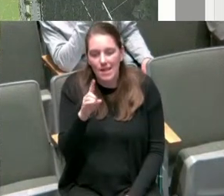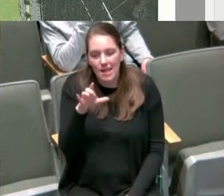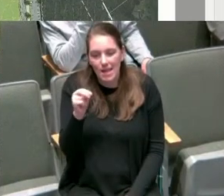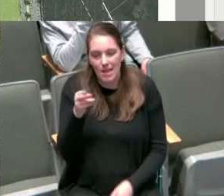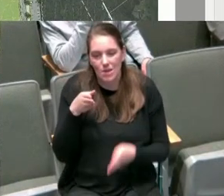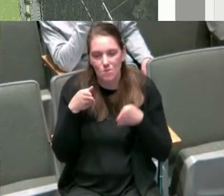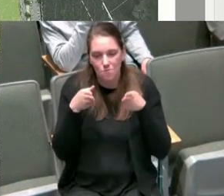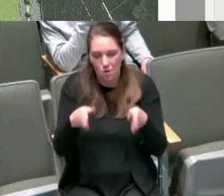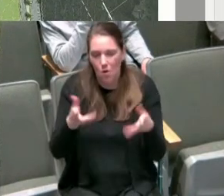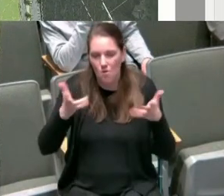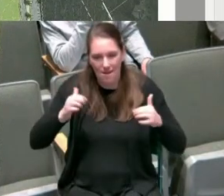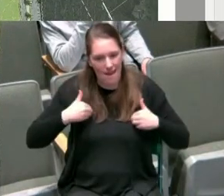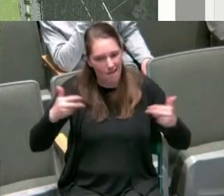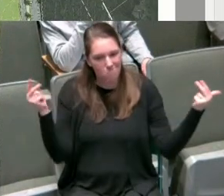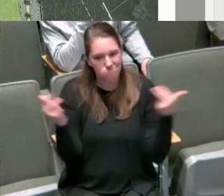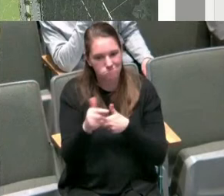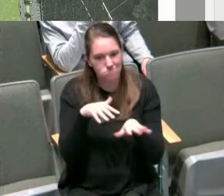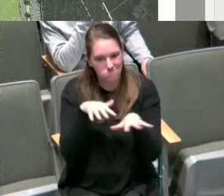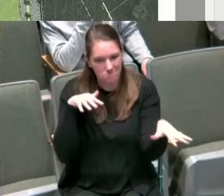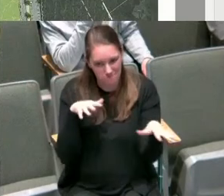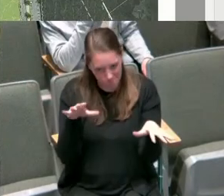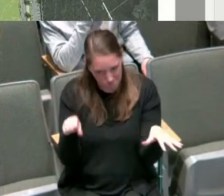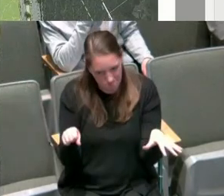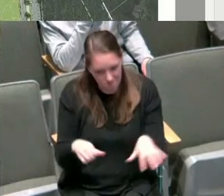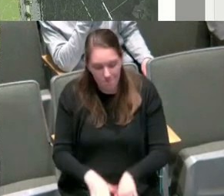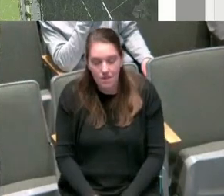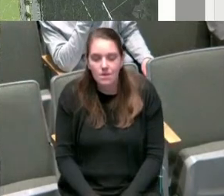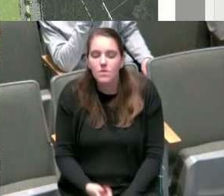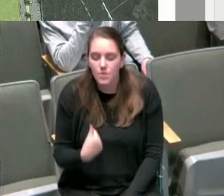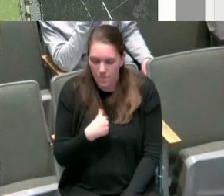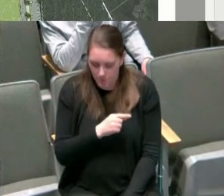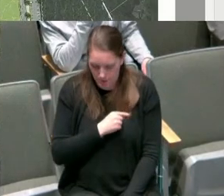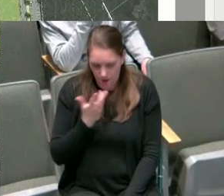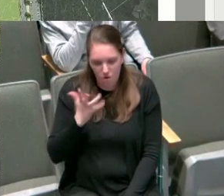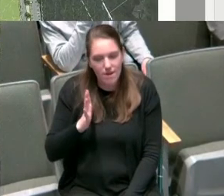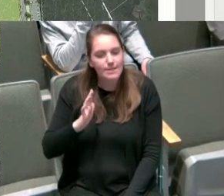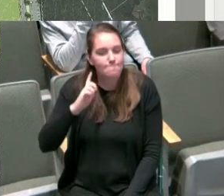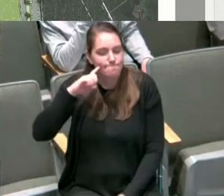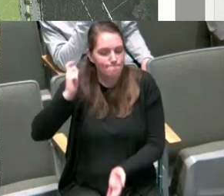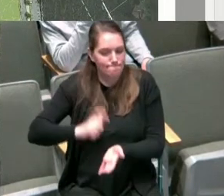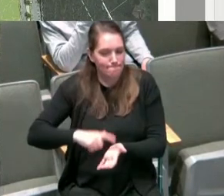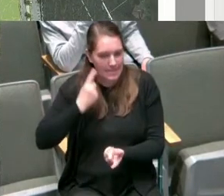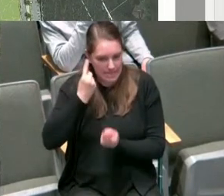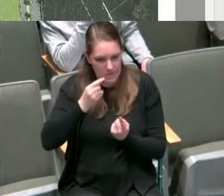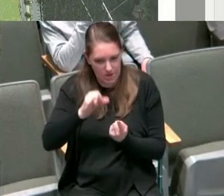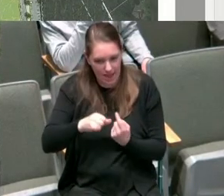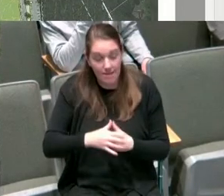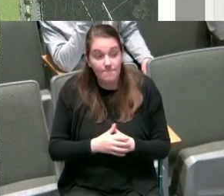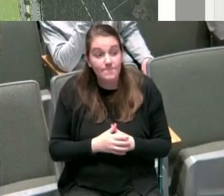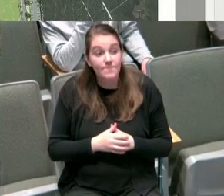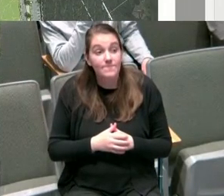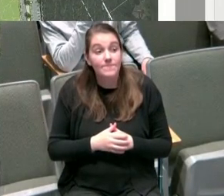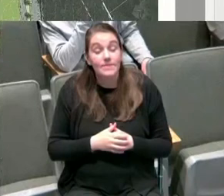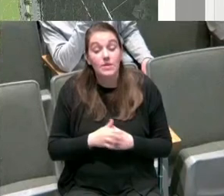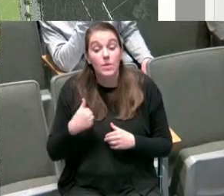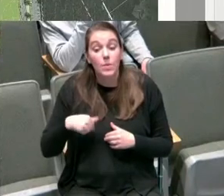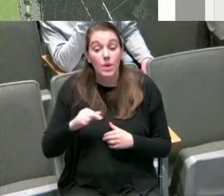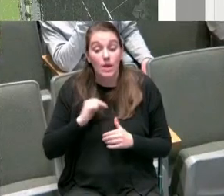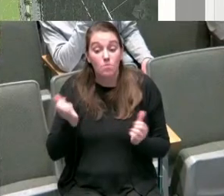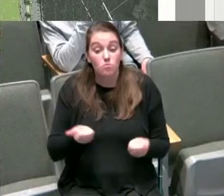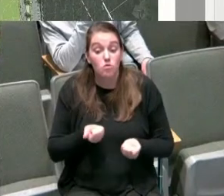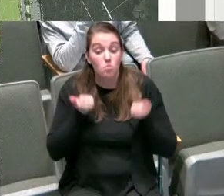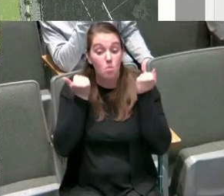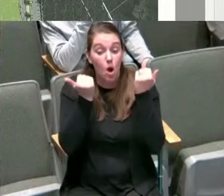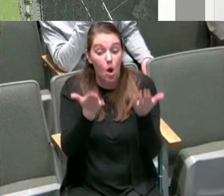school time um we have taken that into consideration we set this building this proposal pretty